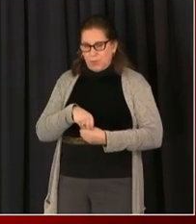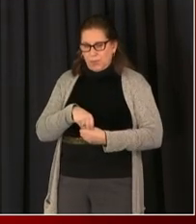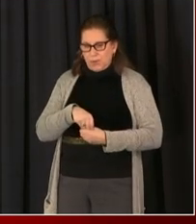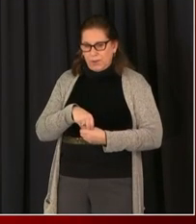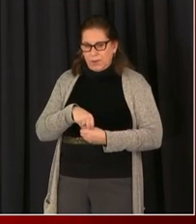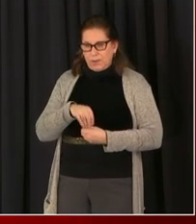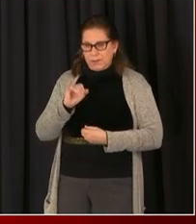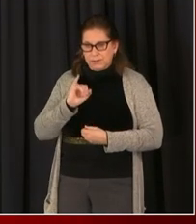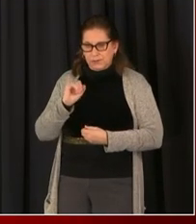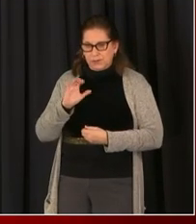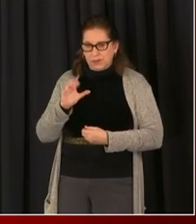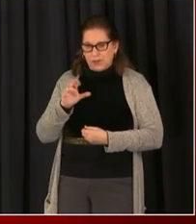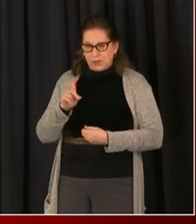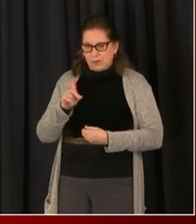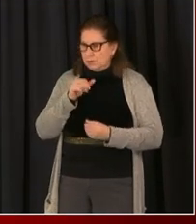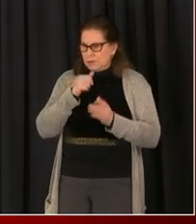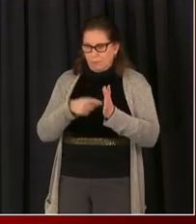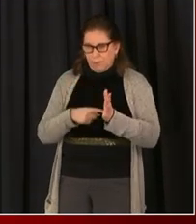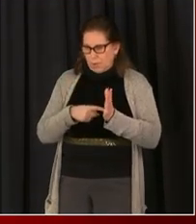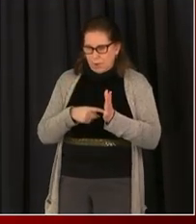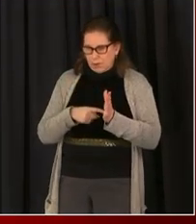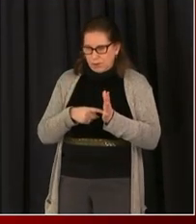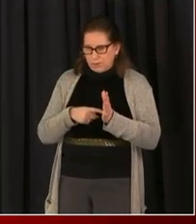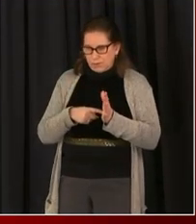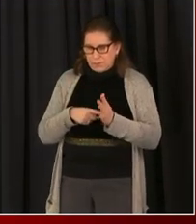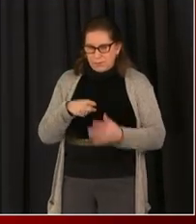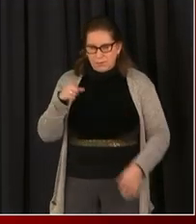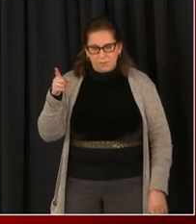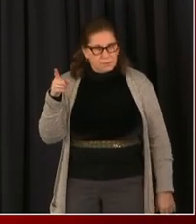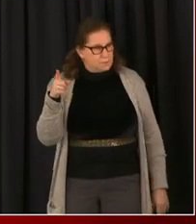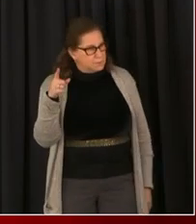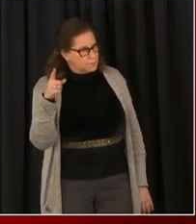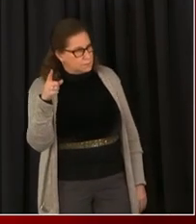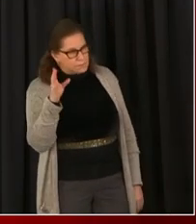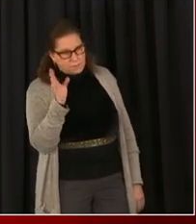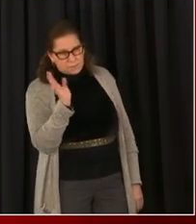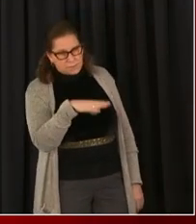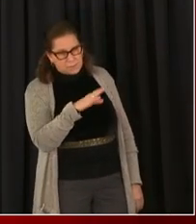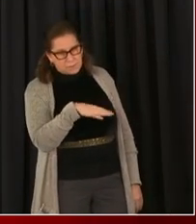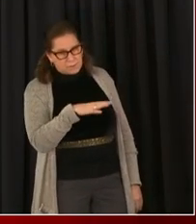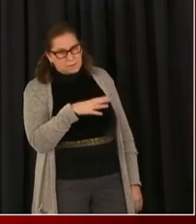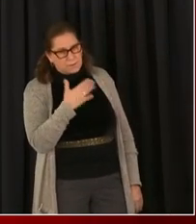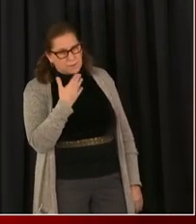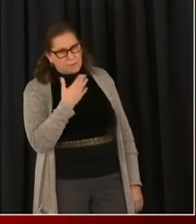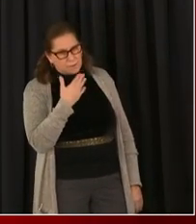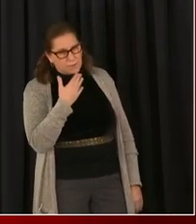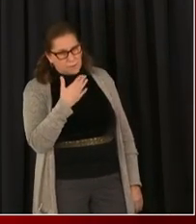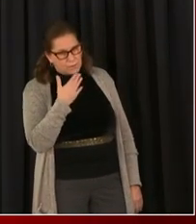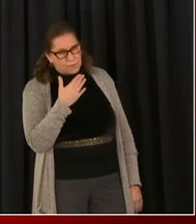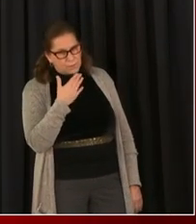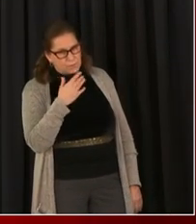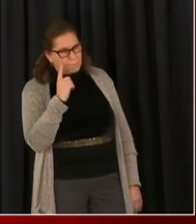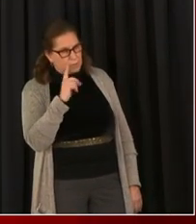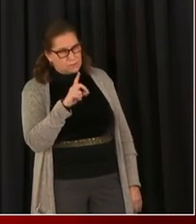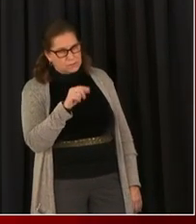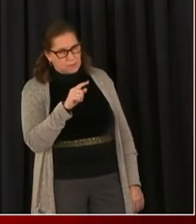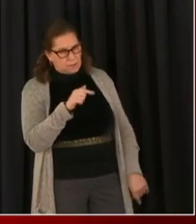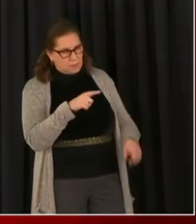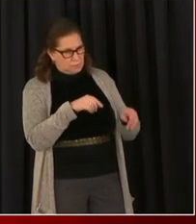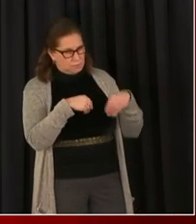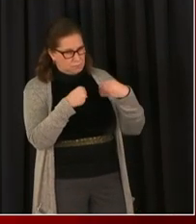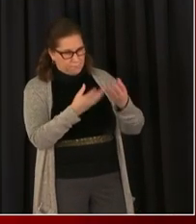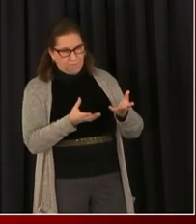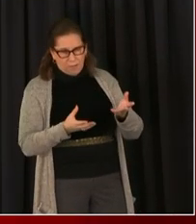I could ask about the data, and again, I just want to thank you for all the data that you guys do provide, and sure. It's very much appreciated, and I know the work that goes into